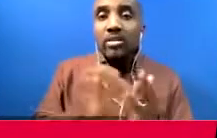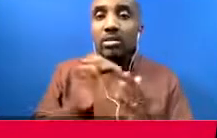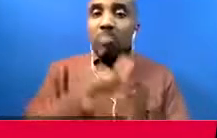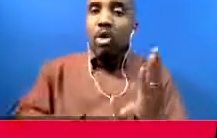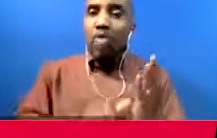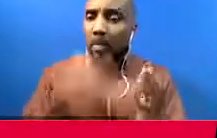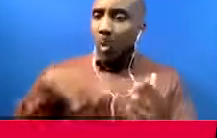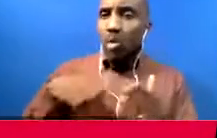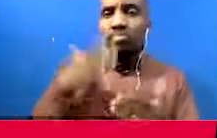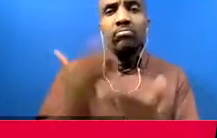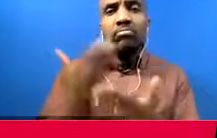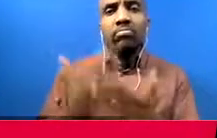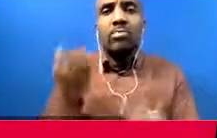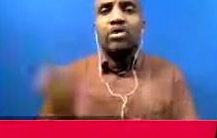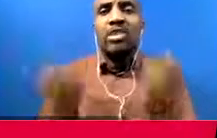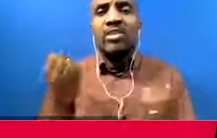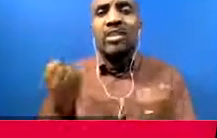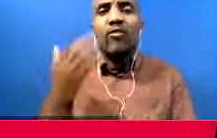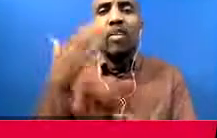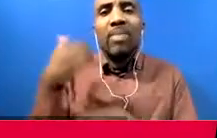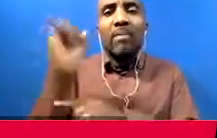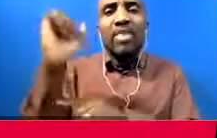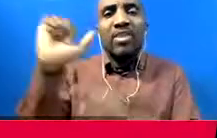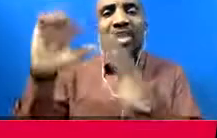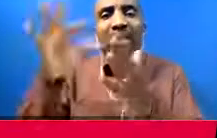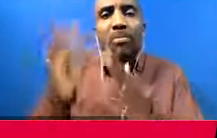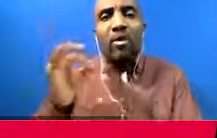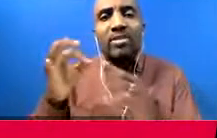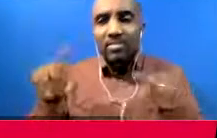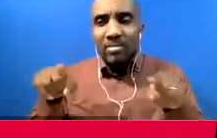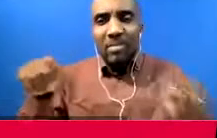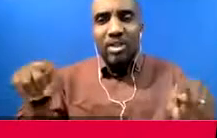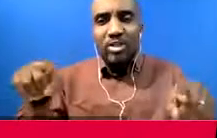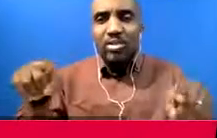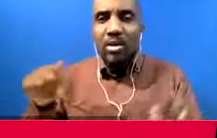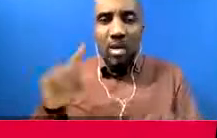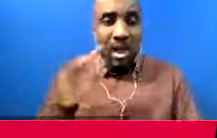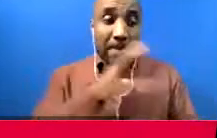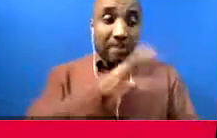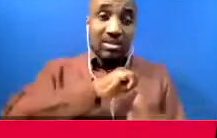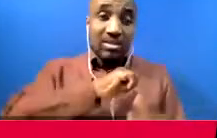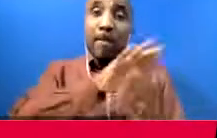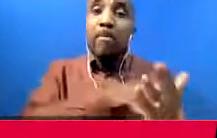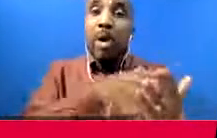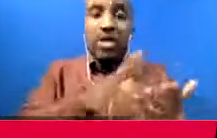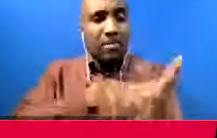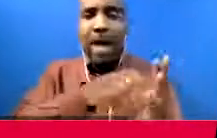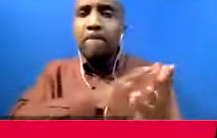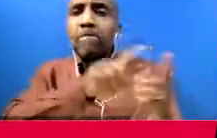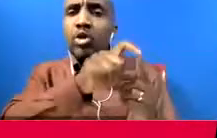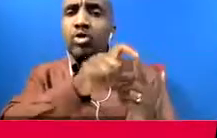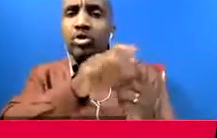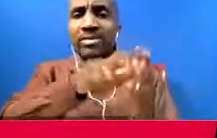for justice, which was based on the Black Panther Party's 10-point program as well. And Palestinian poet Mahmoud Darwish also compared